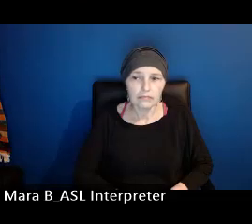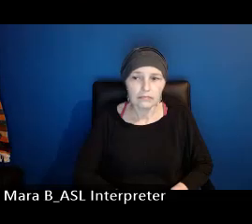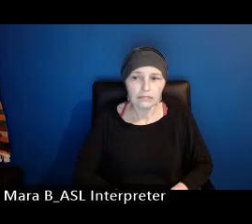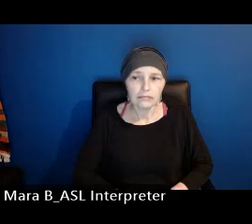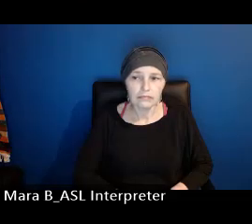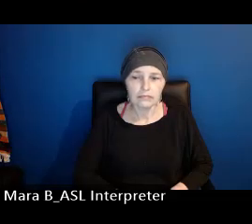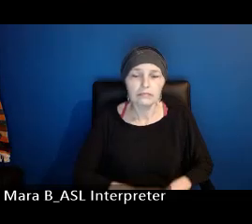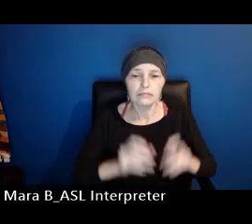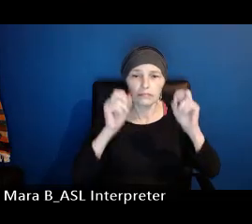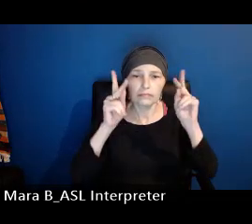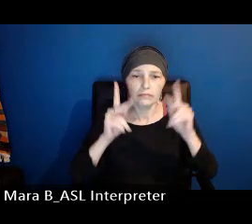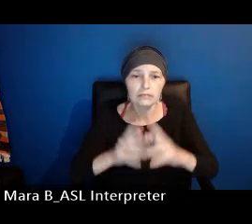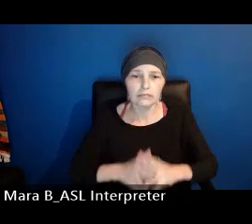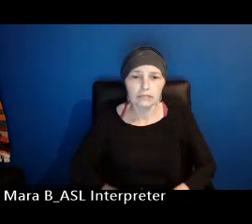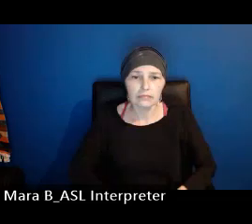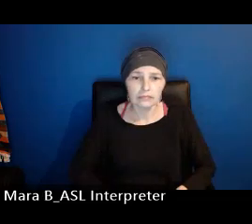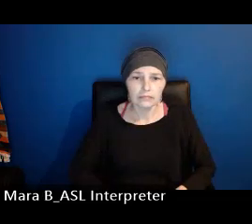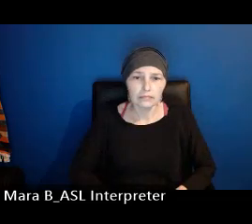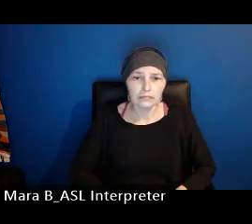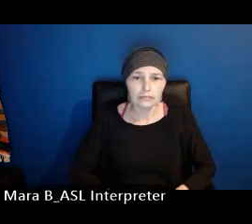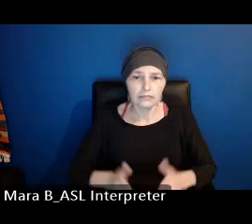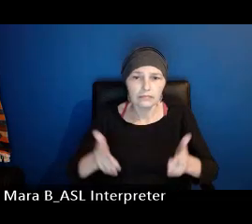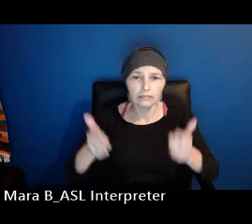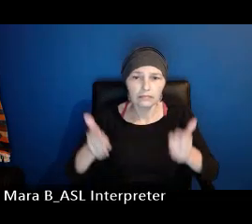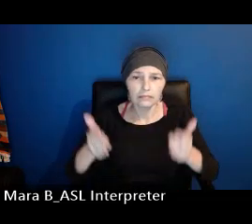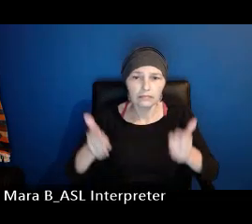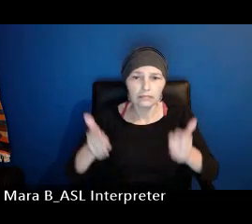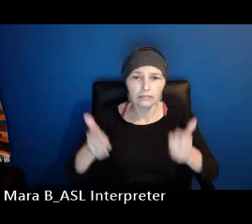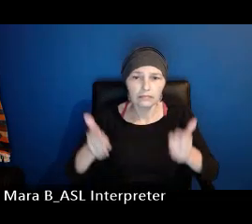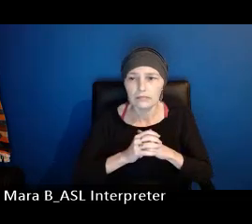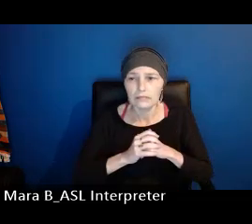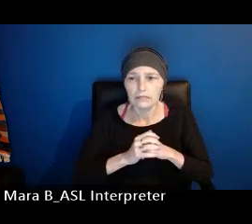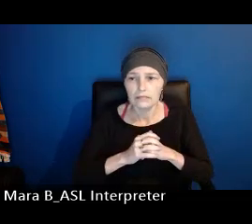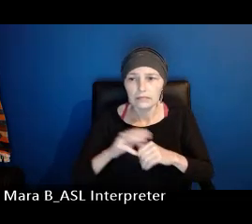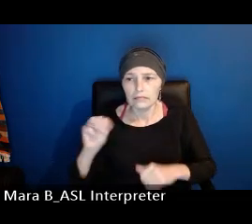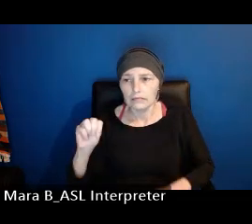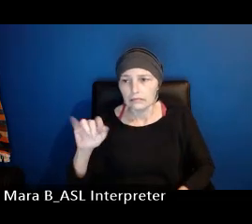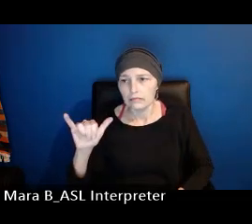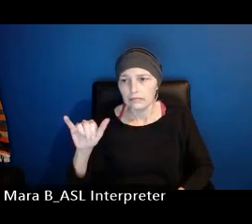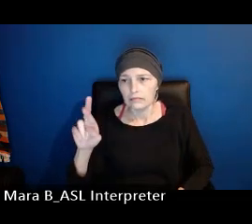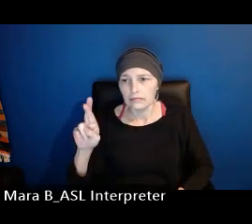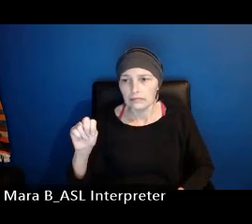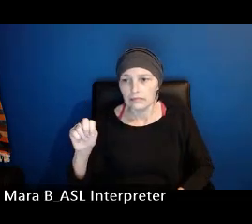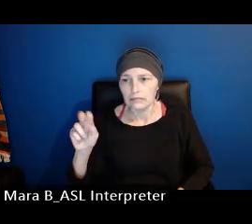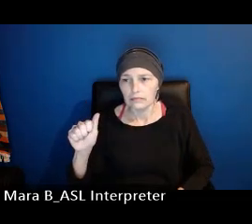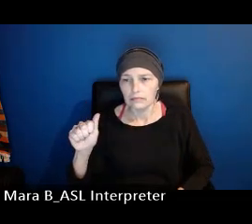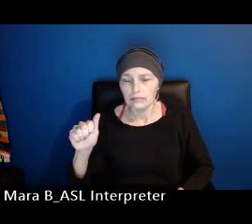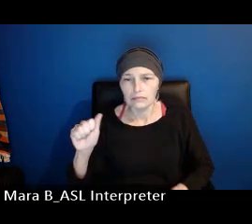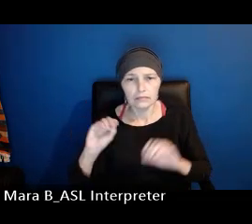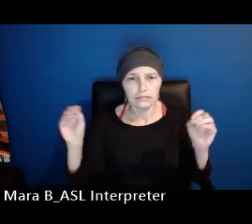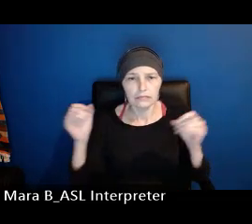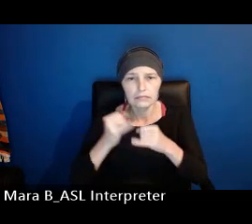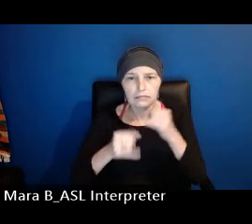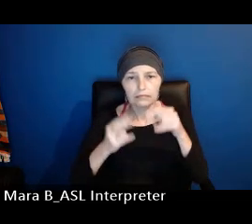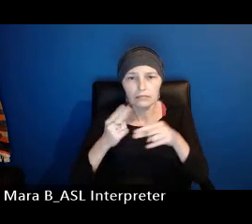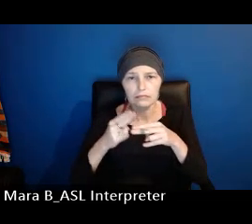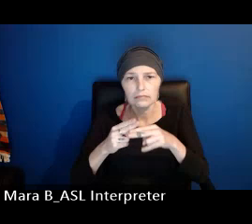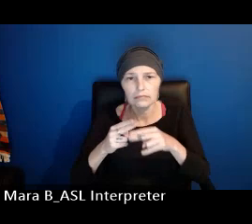Right. The next person I have is Myrna. I don't have a last name, but I just have a first name, Myrna.